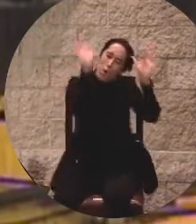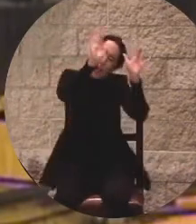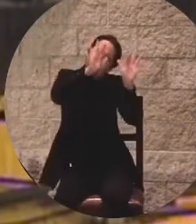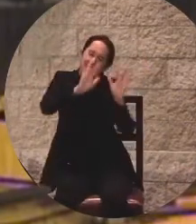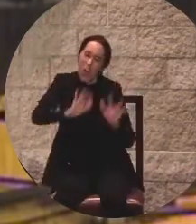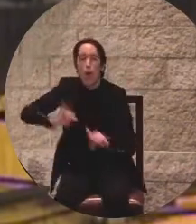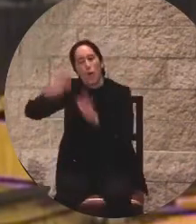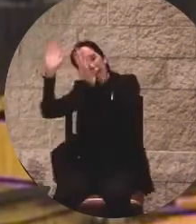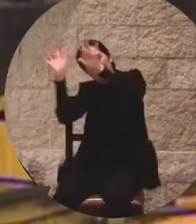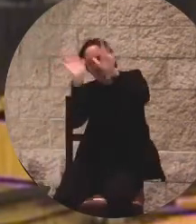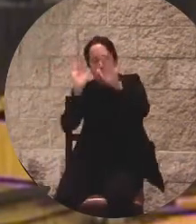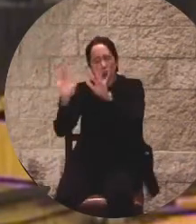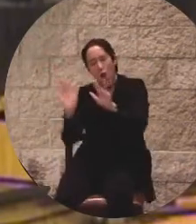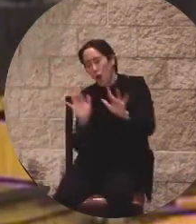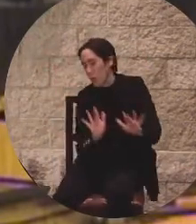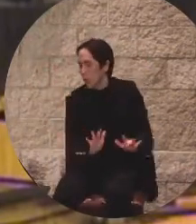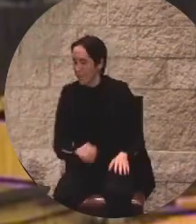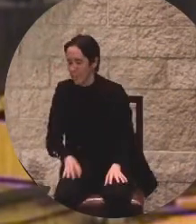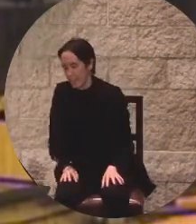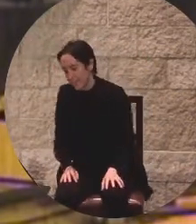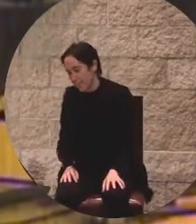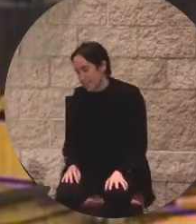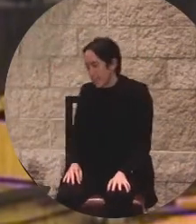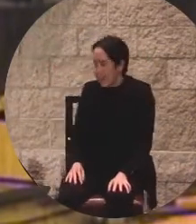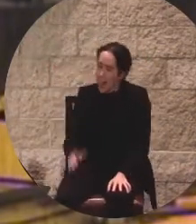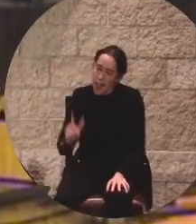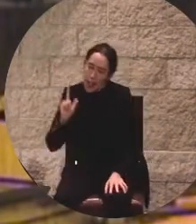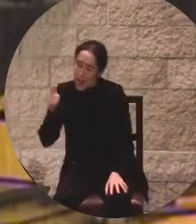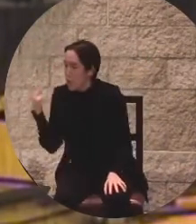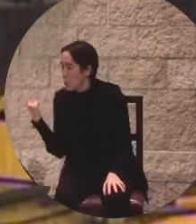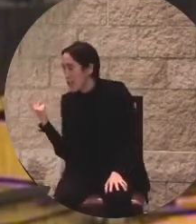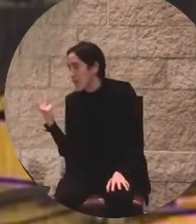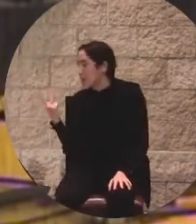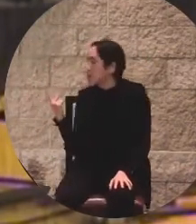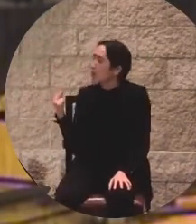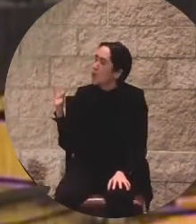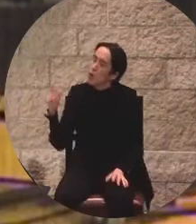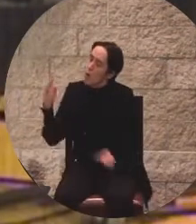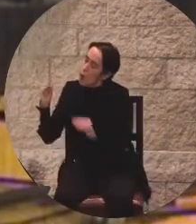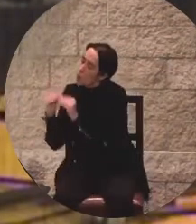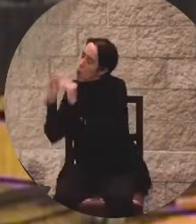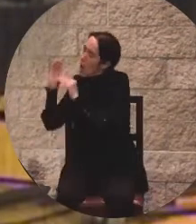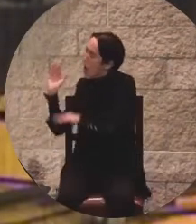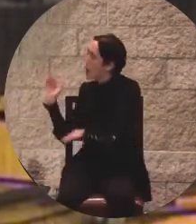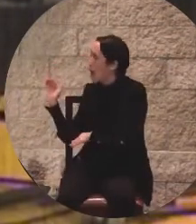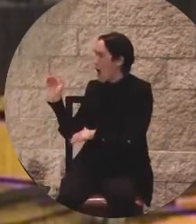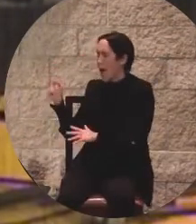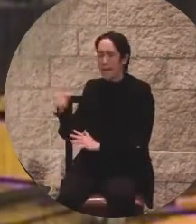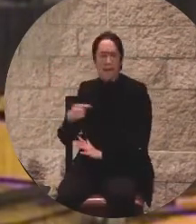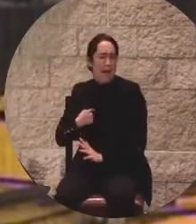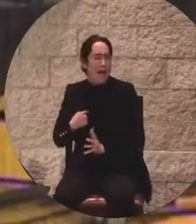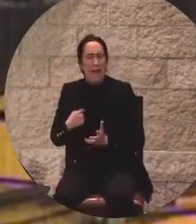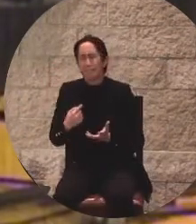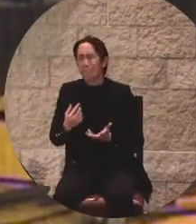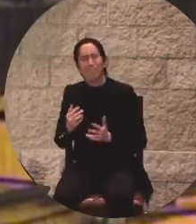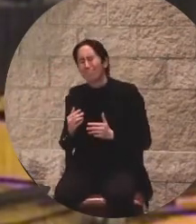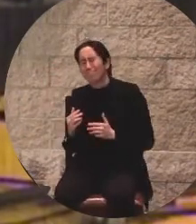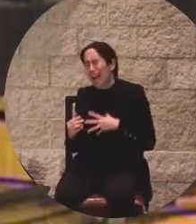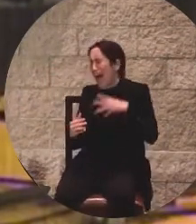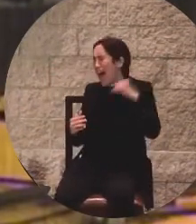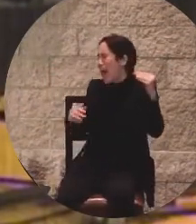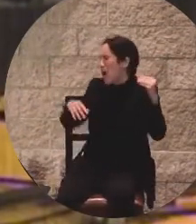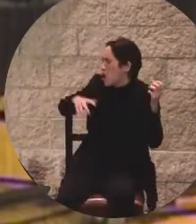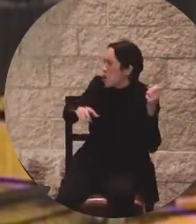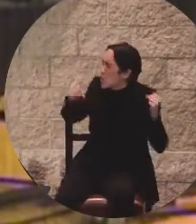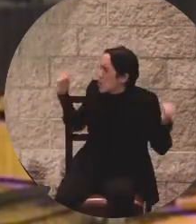snow, let it snow, let it snow. When we finally kiss goodnight, how I hate going out in the